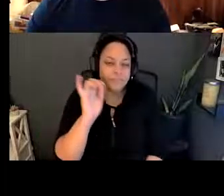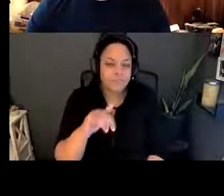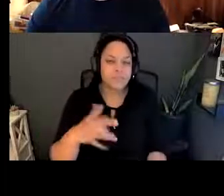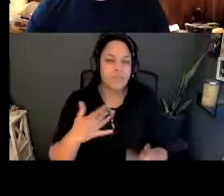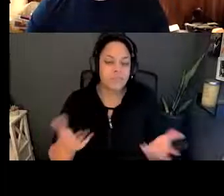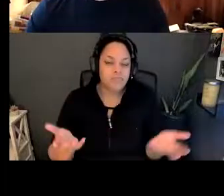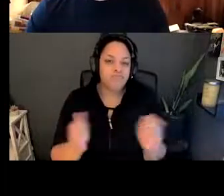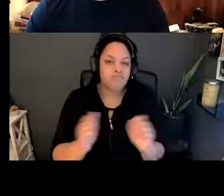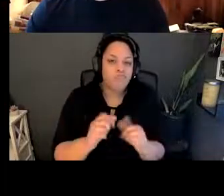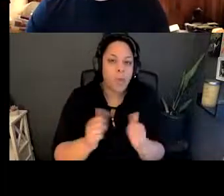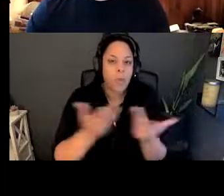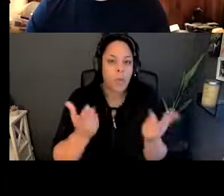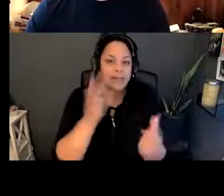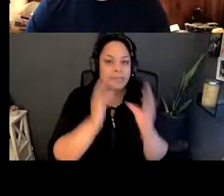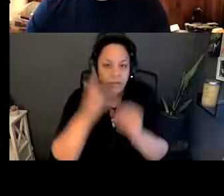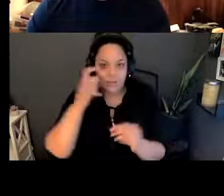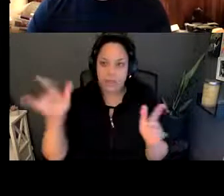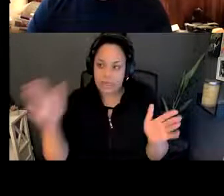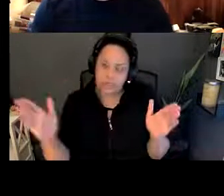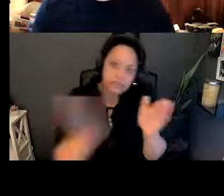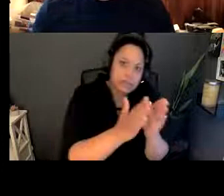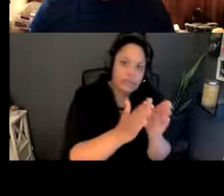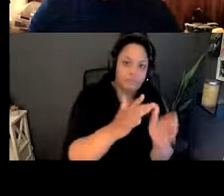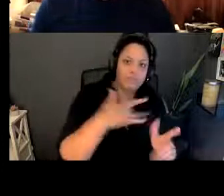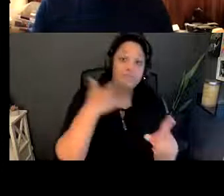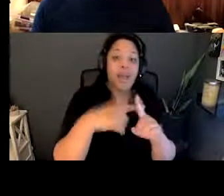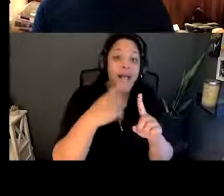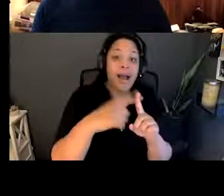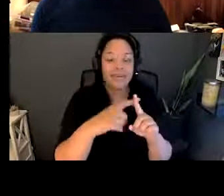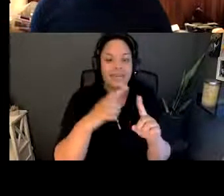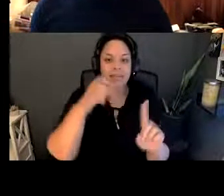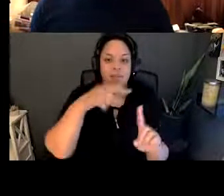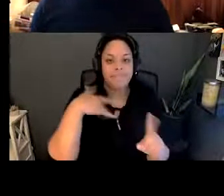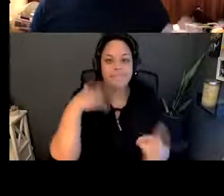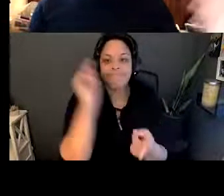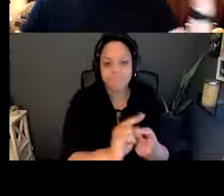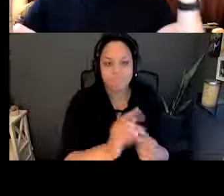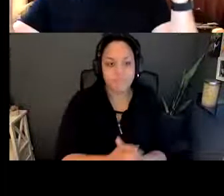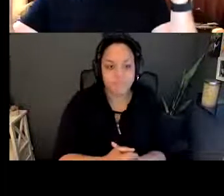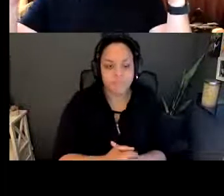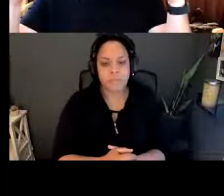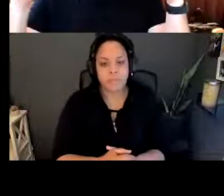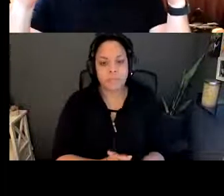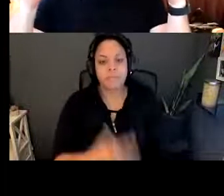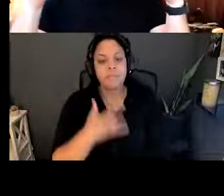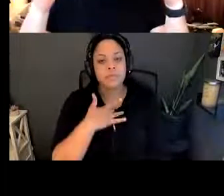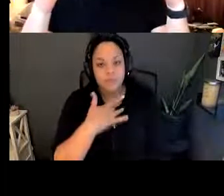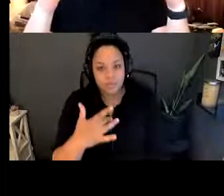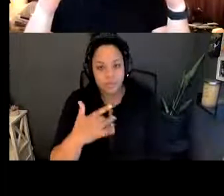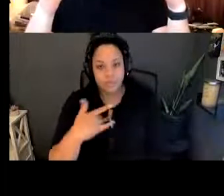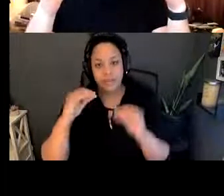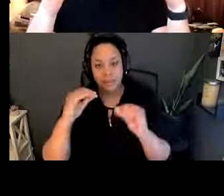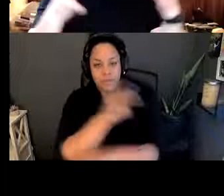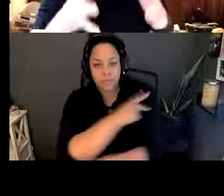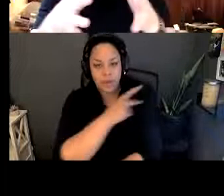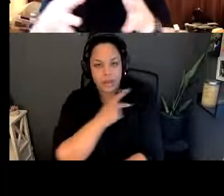they're experiencing. So what I tell patients is, look, thinking about that spectrum, one of the things